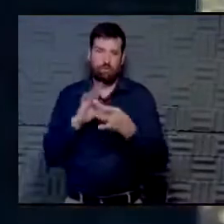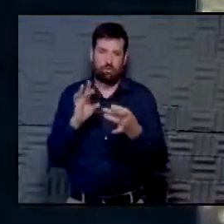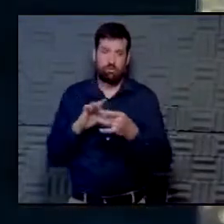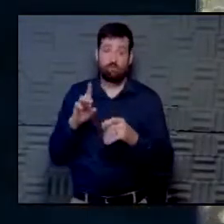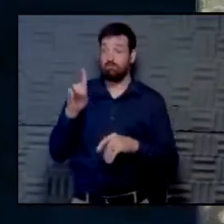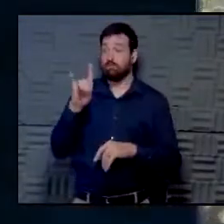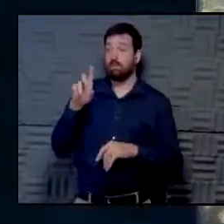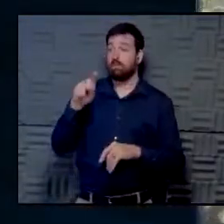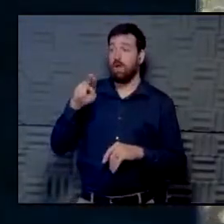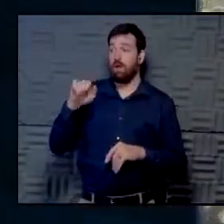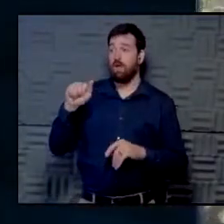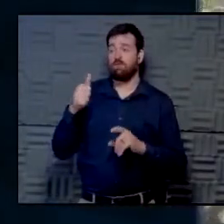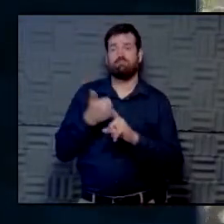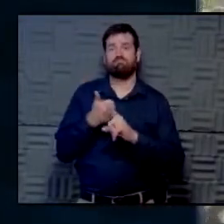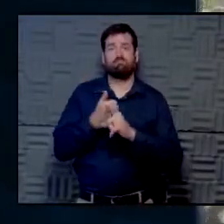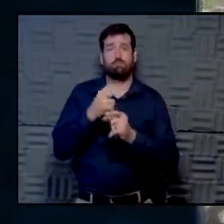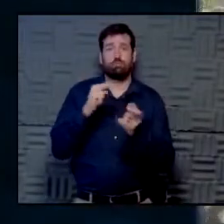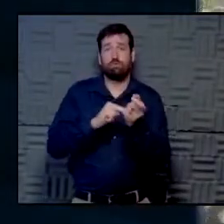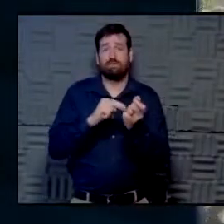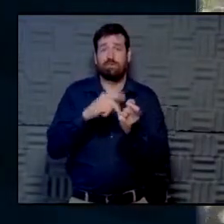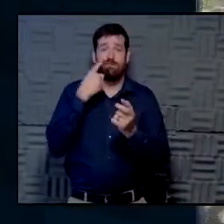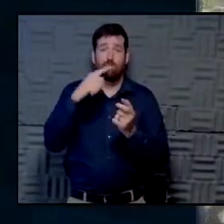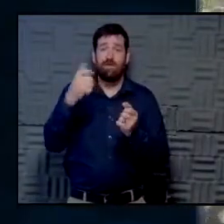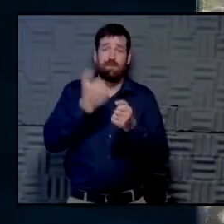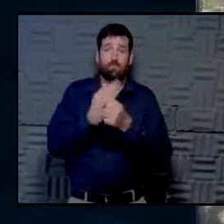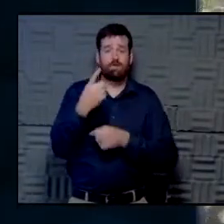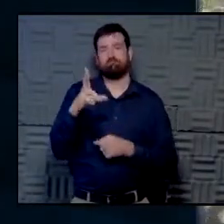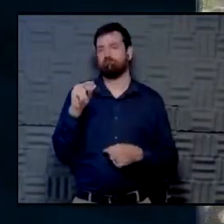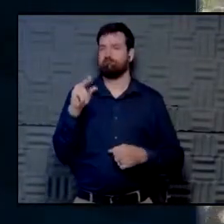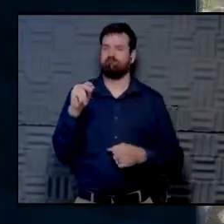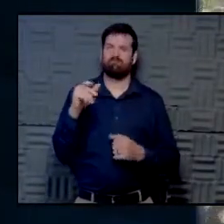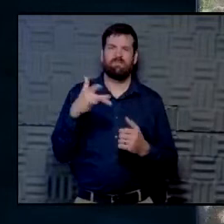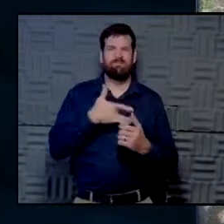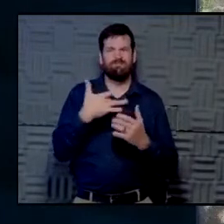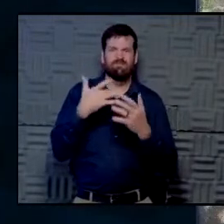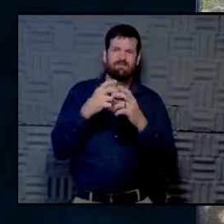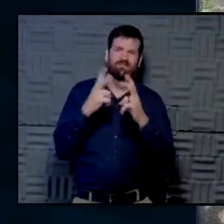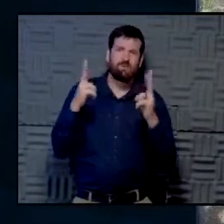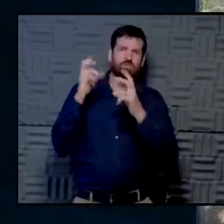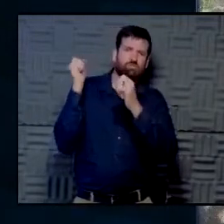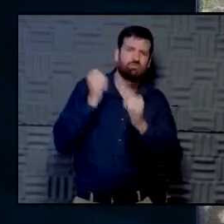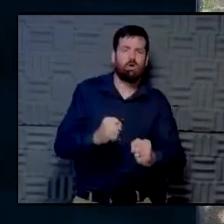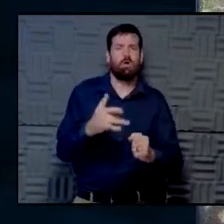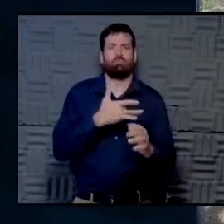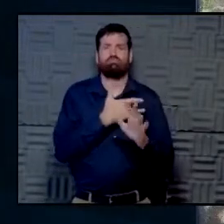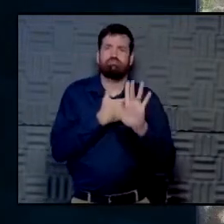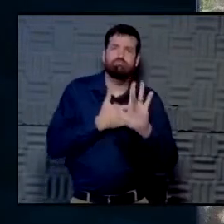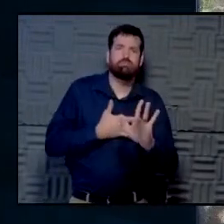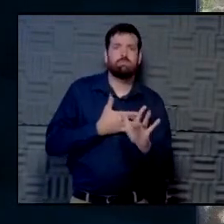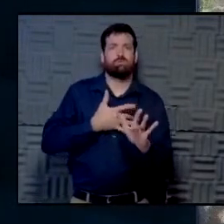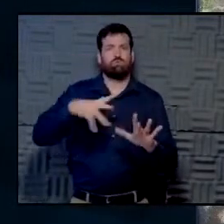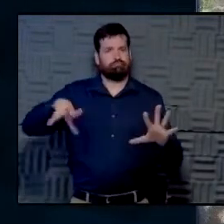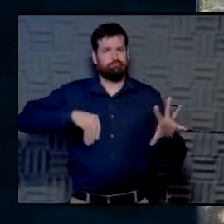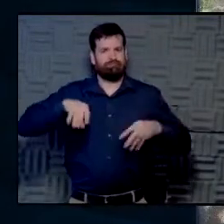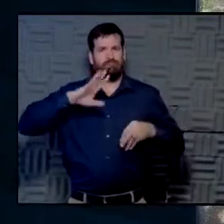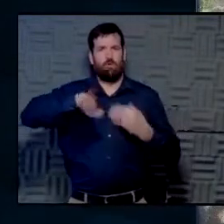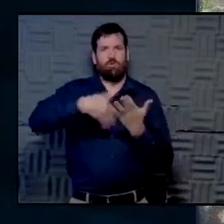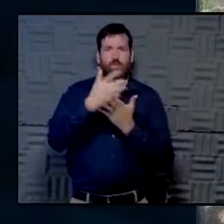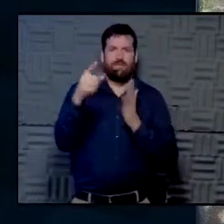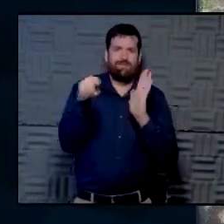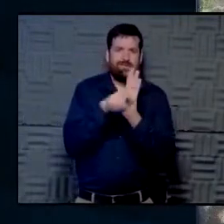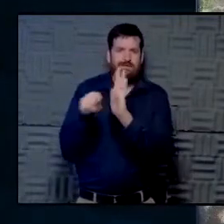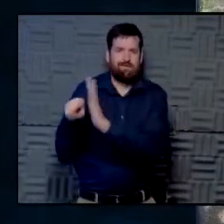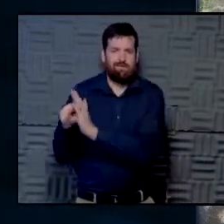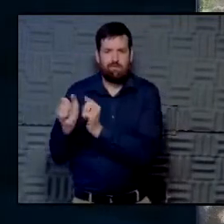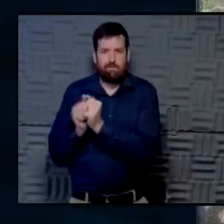writes, "Nursing is not for everyone. It takes a very strong, compassionate person to take on the ills of the world with passion